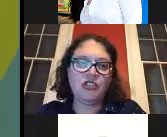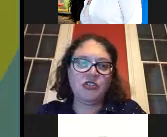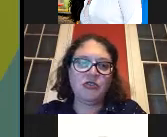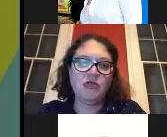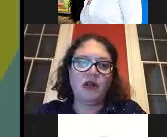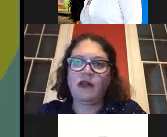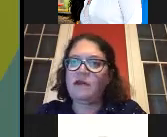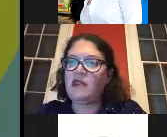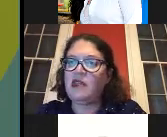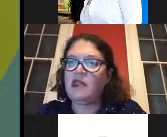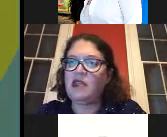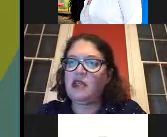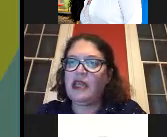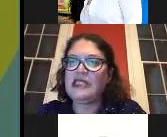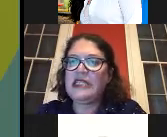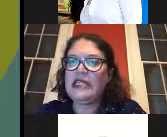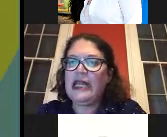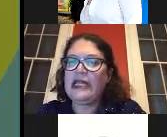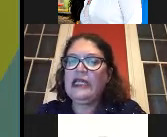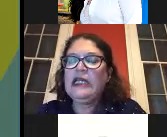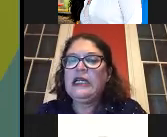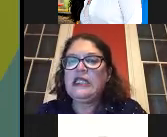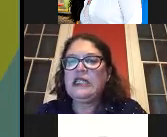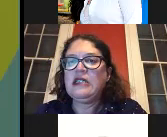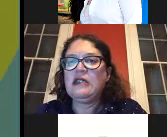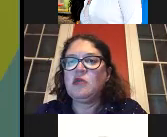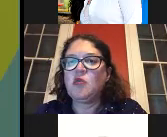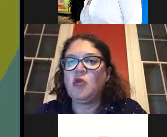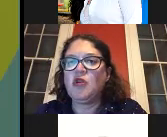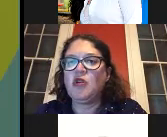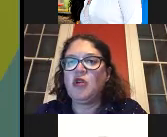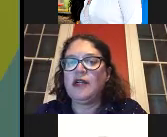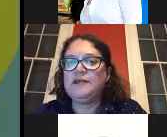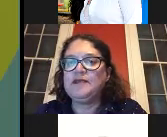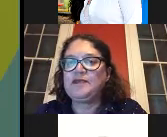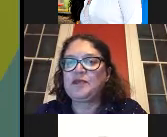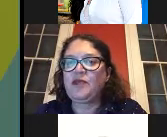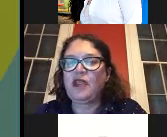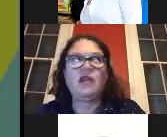Prior to the ACA, there were